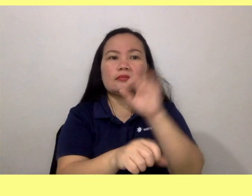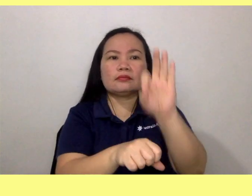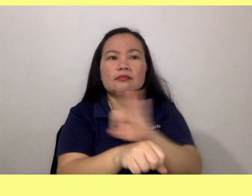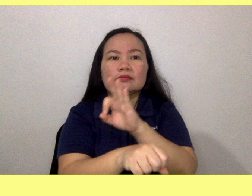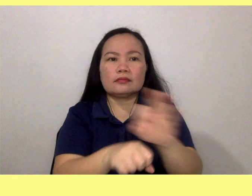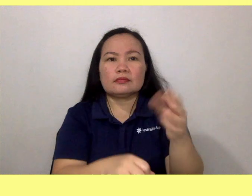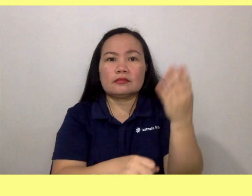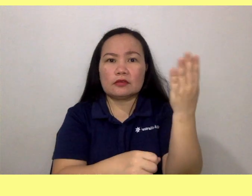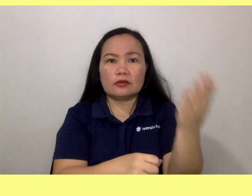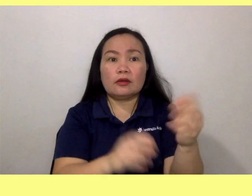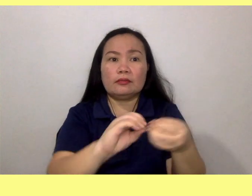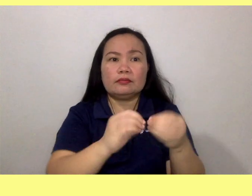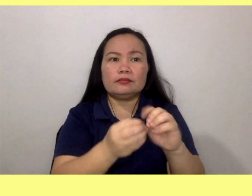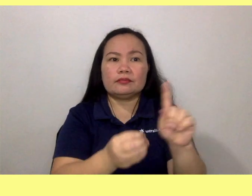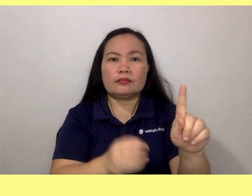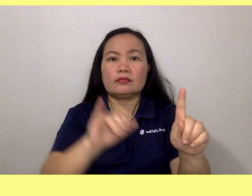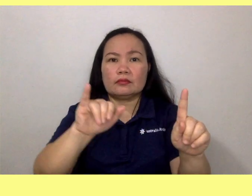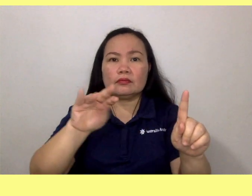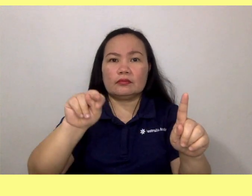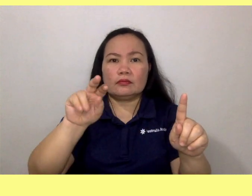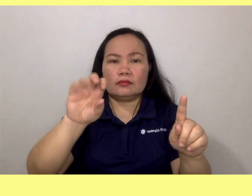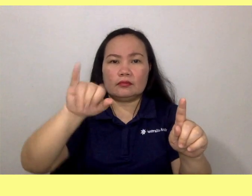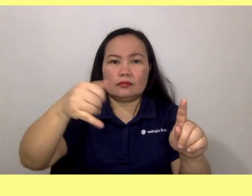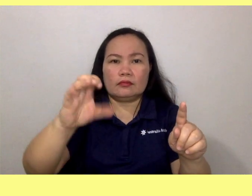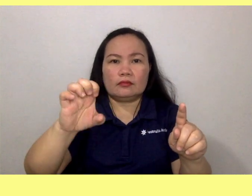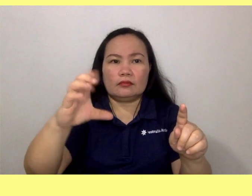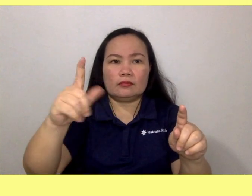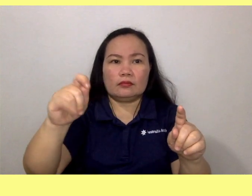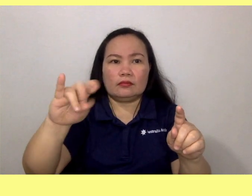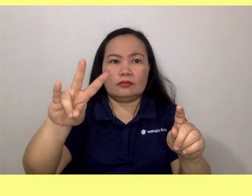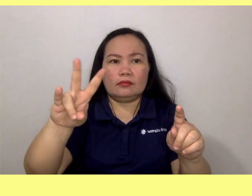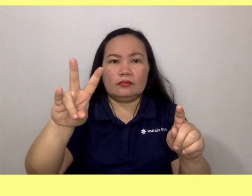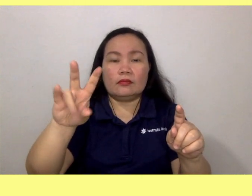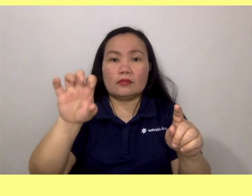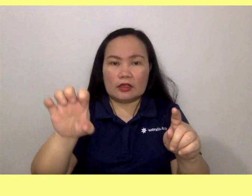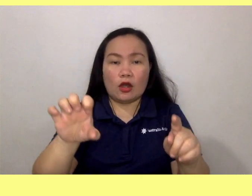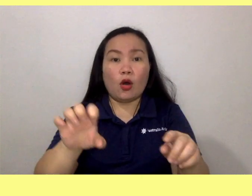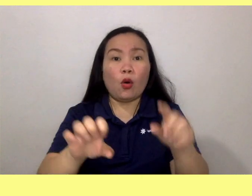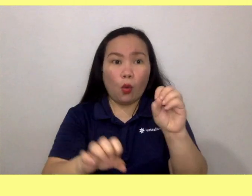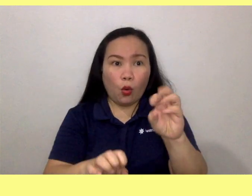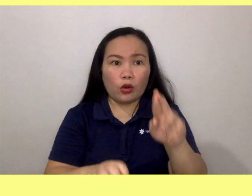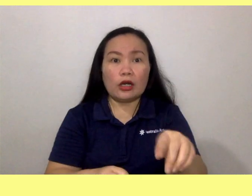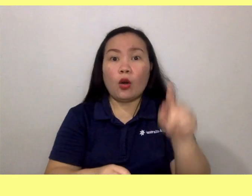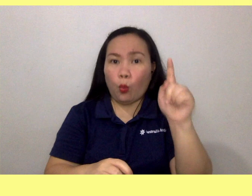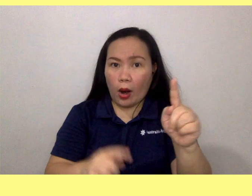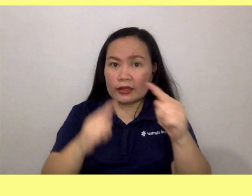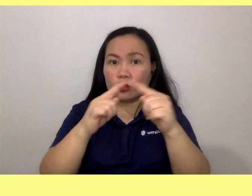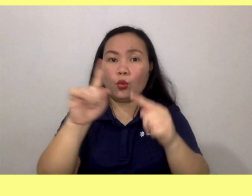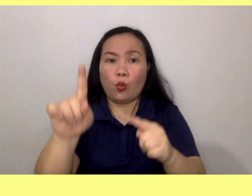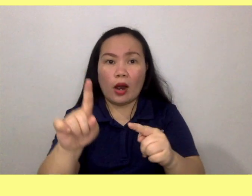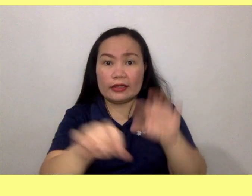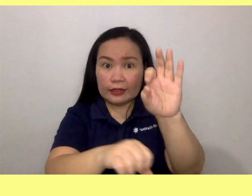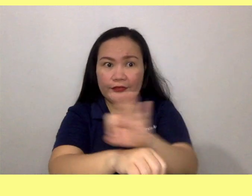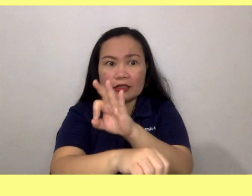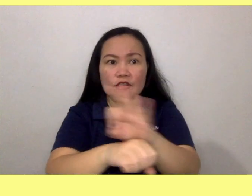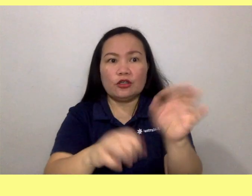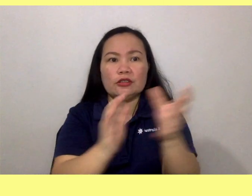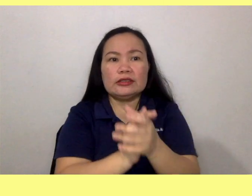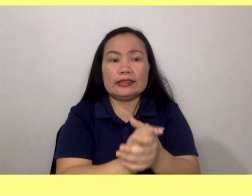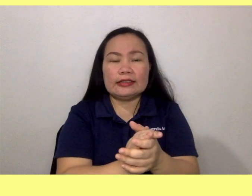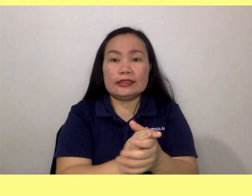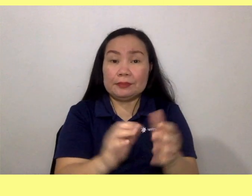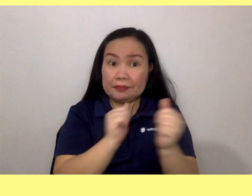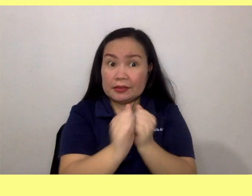The first one is injective or one-to-one function. What do we mean by one-to-one function? Pag sinabi nating one-to-one